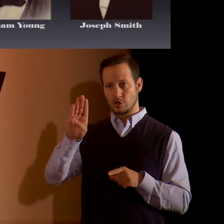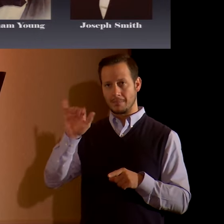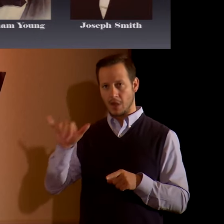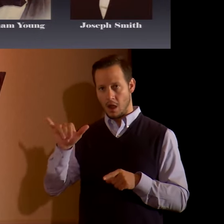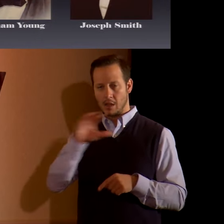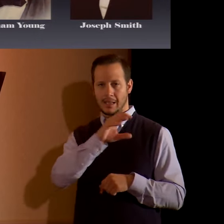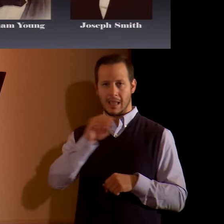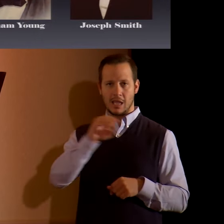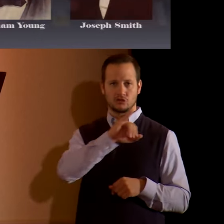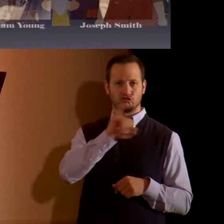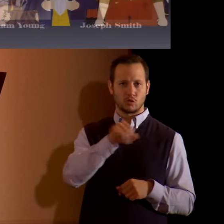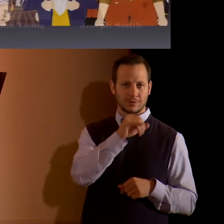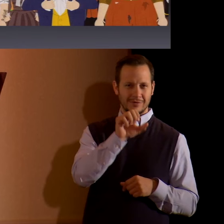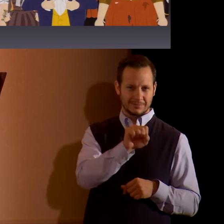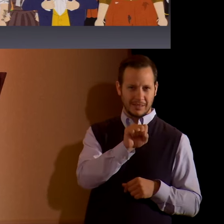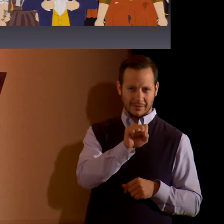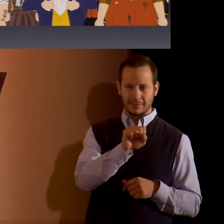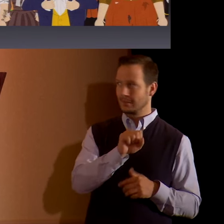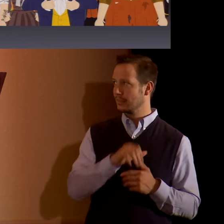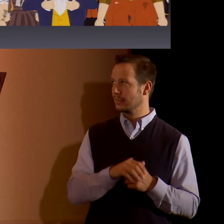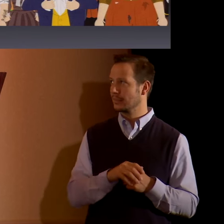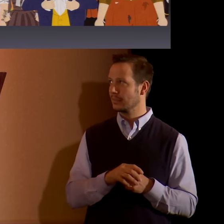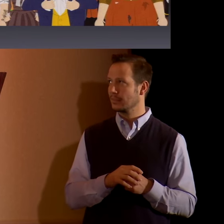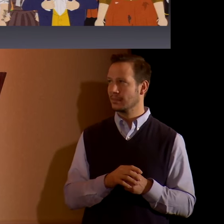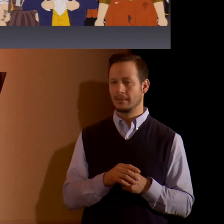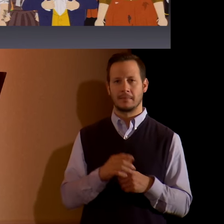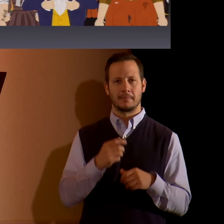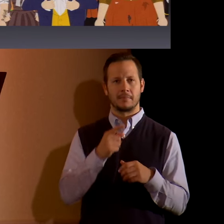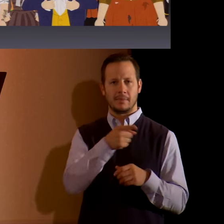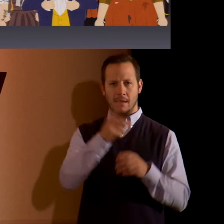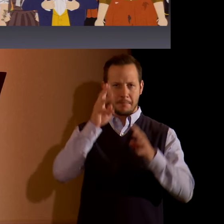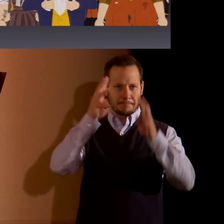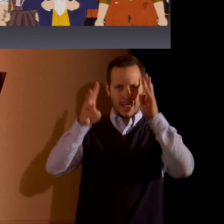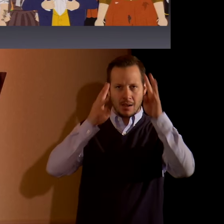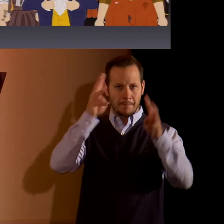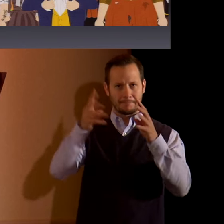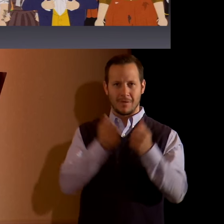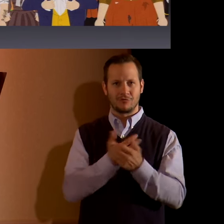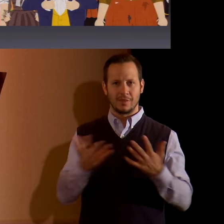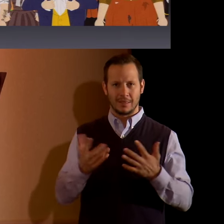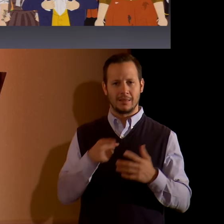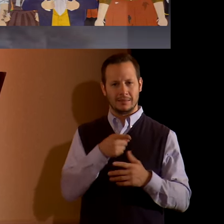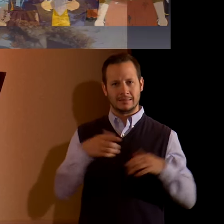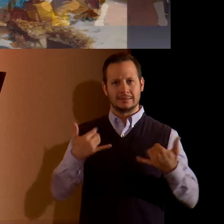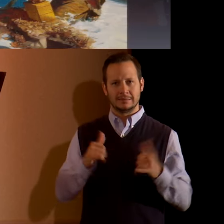Brigham Young and Joseph Smith before him made it all up.